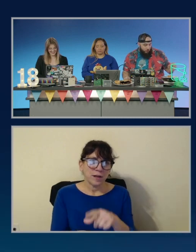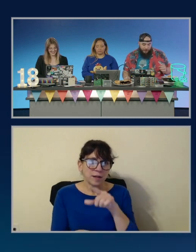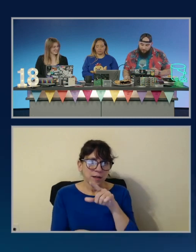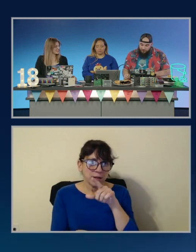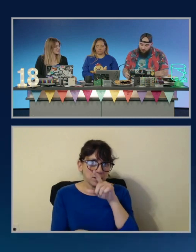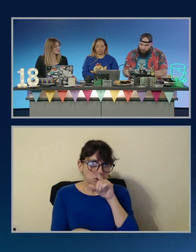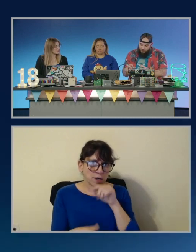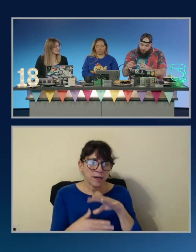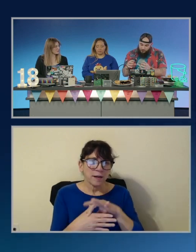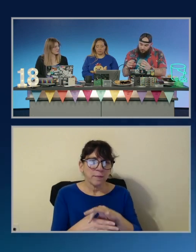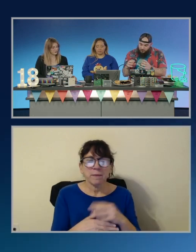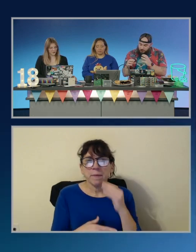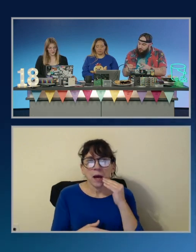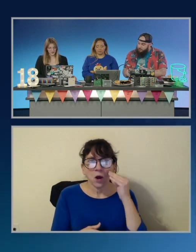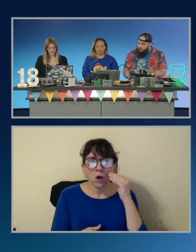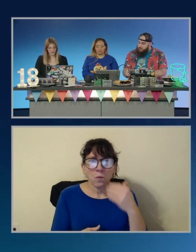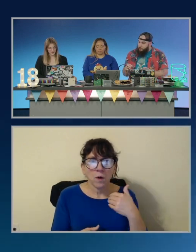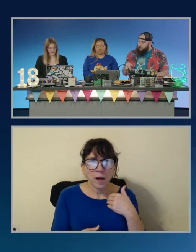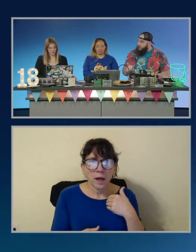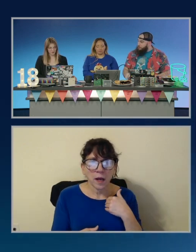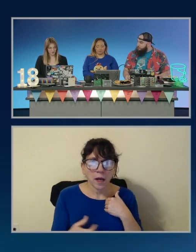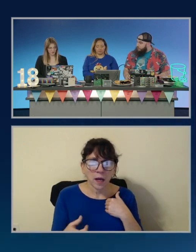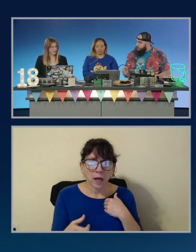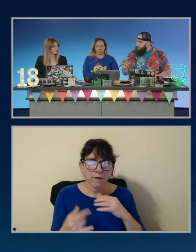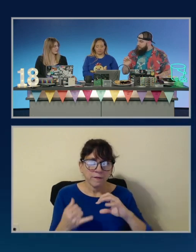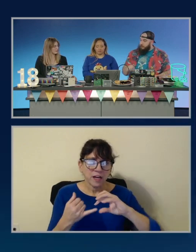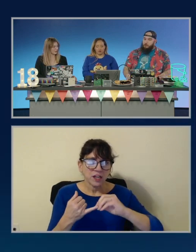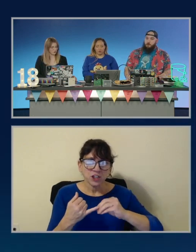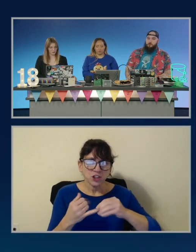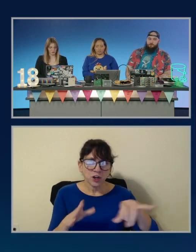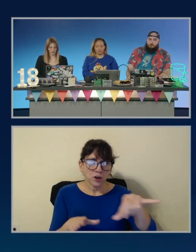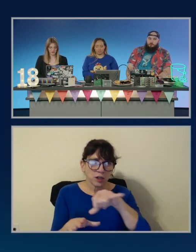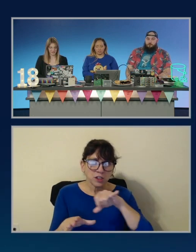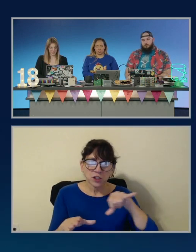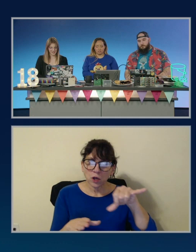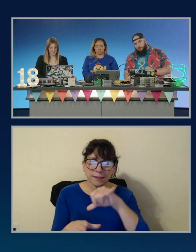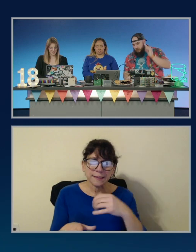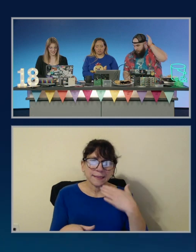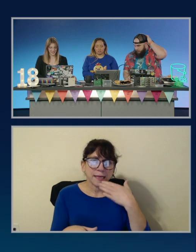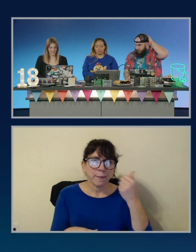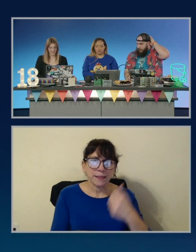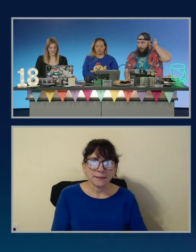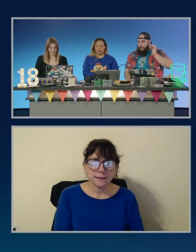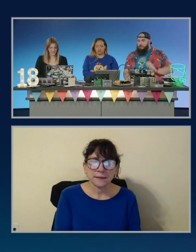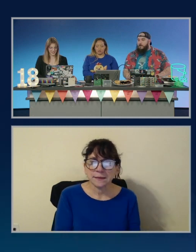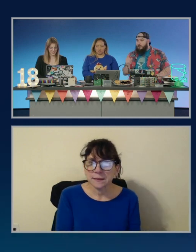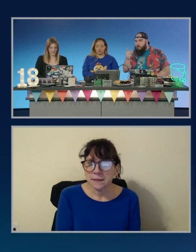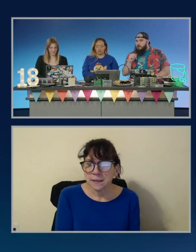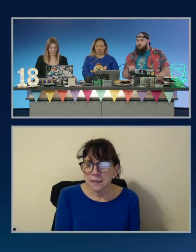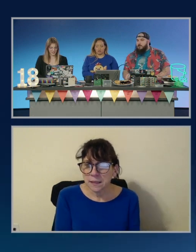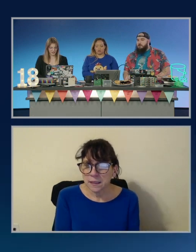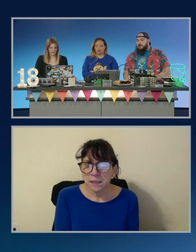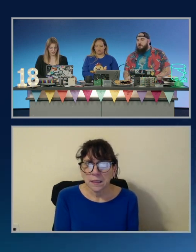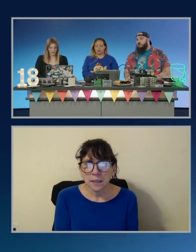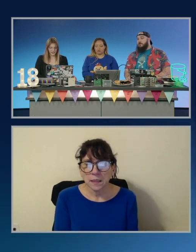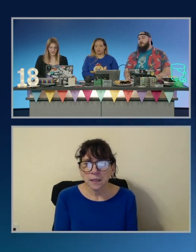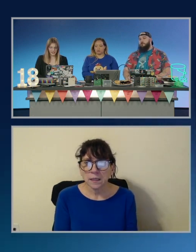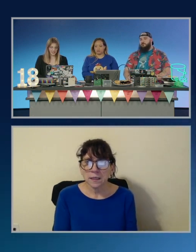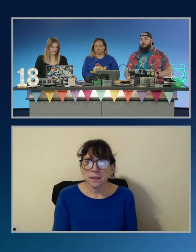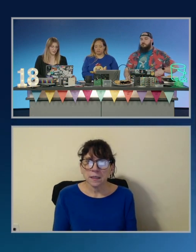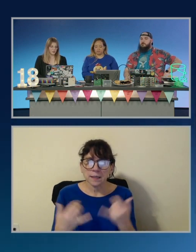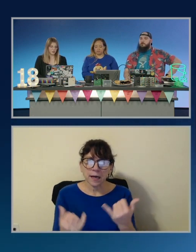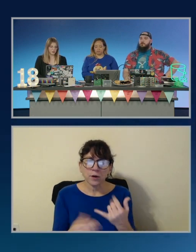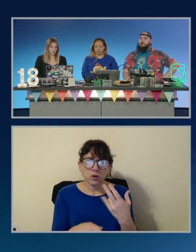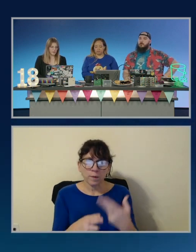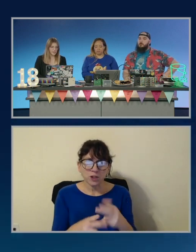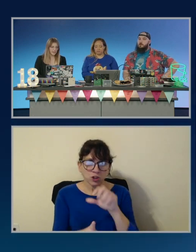Back home we have a thing. We use a cherry sauce with chicken. It's the best thing. Oh, that's interesting. That is interesting indeed. Let's look at the trace. You mentioned a trace. Yeah,